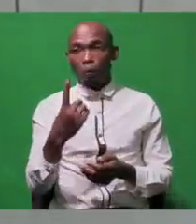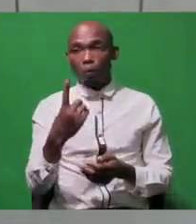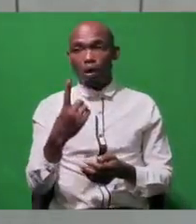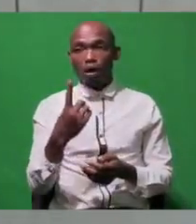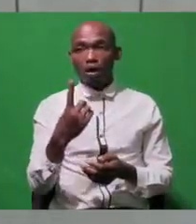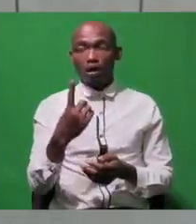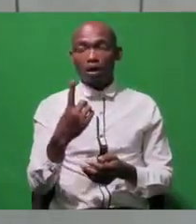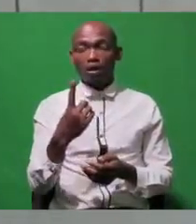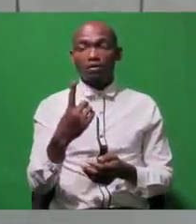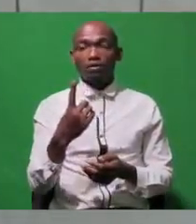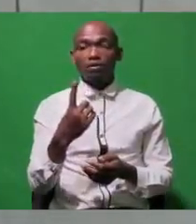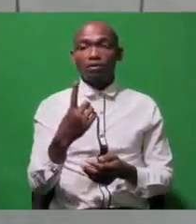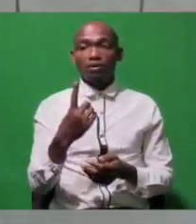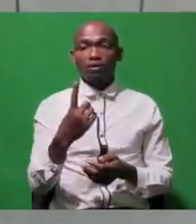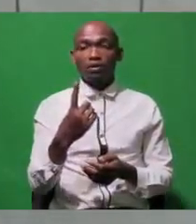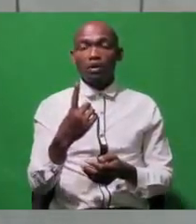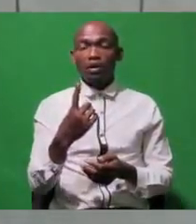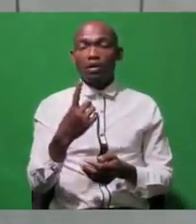21,270,